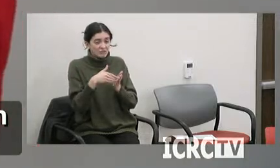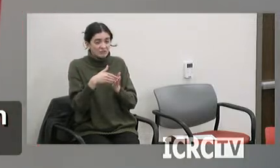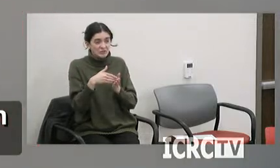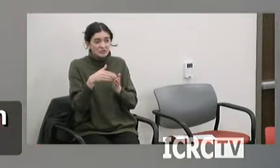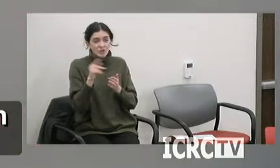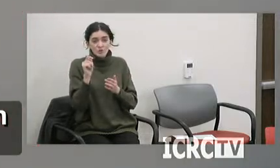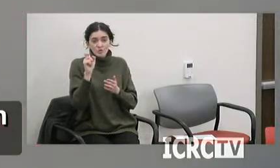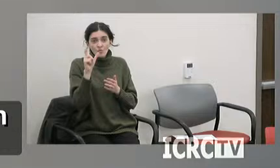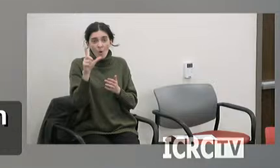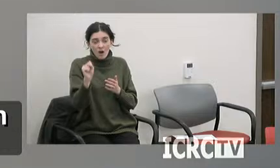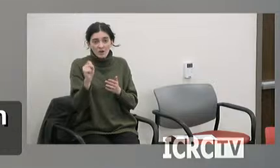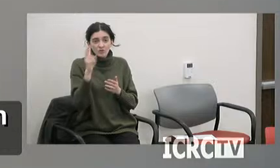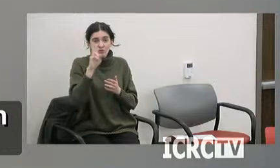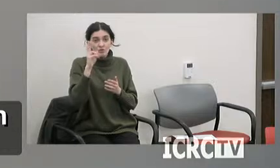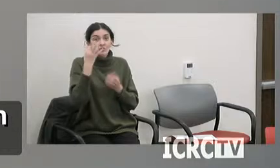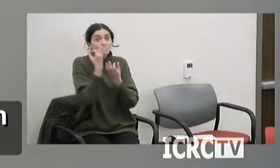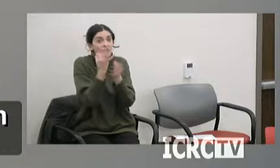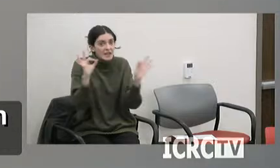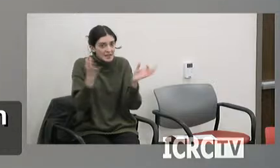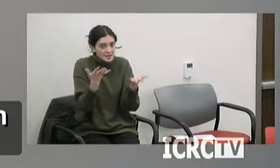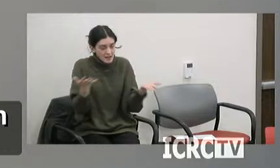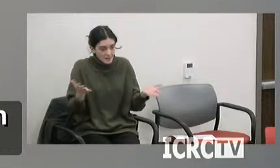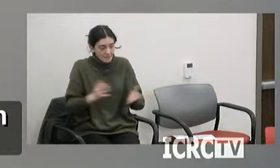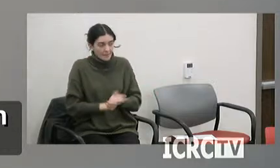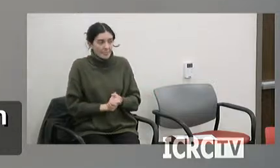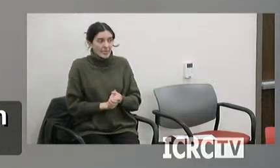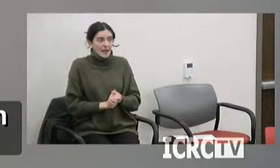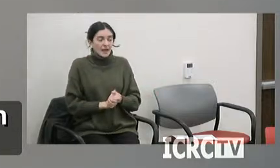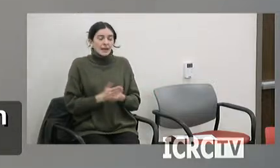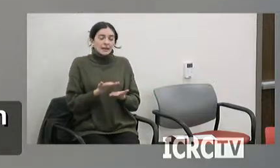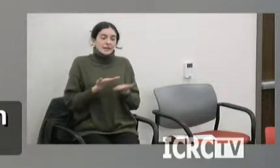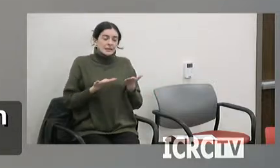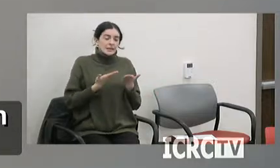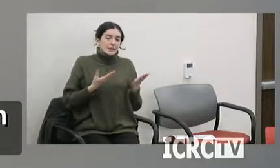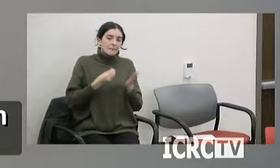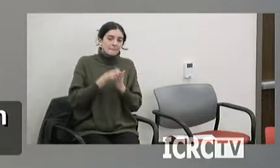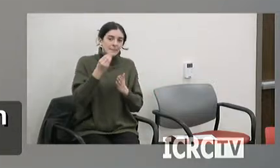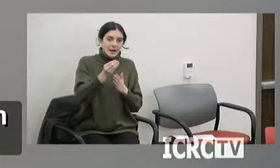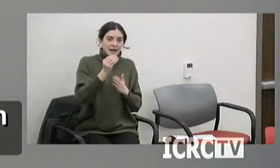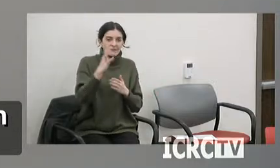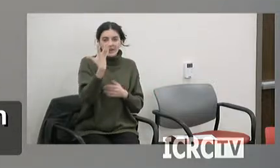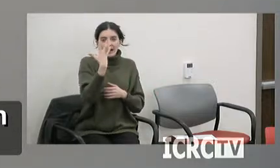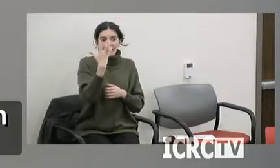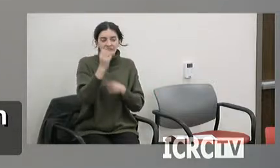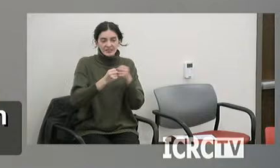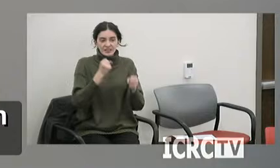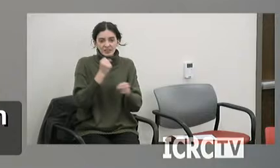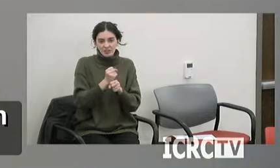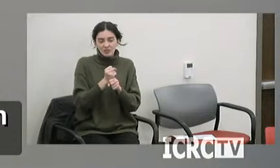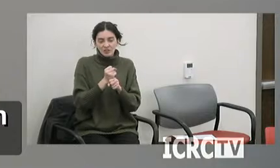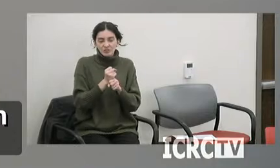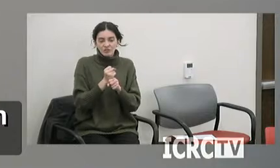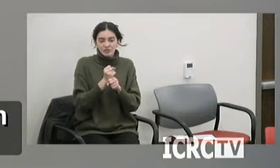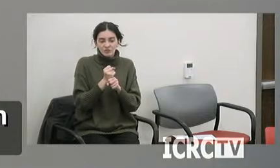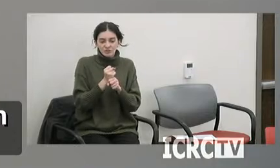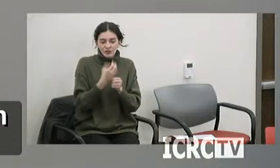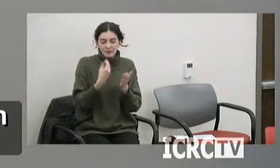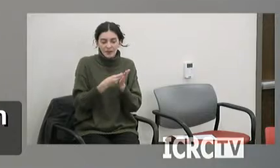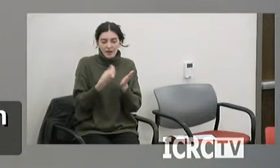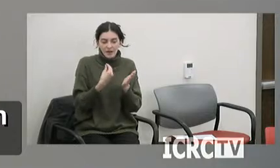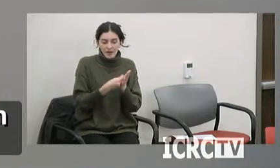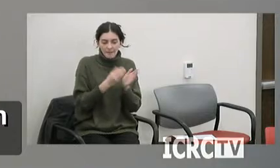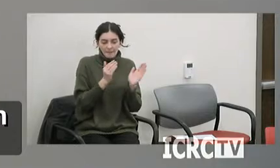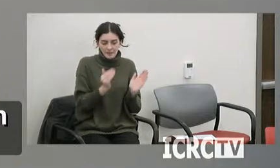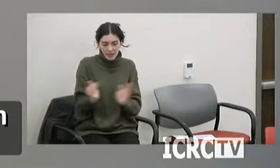on a 5-year revisions budget. Now, that doesn't mean we don't have emergency purchases, but everything that we do is generally on a